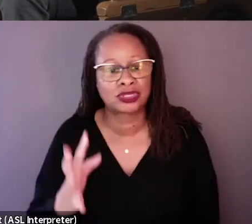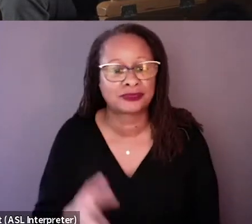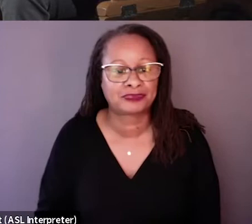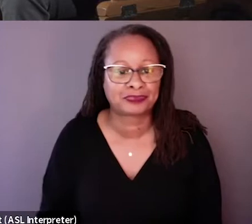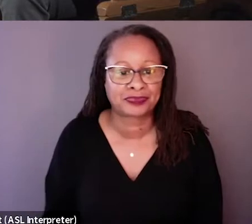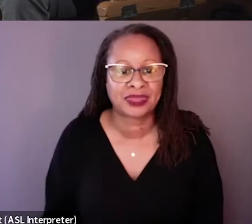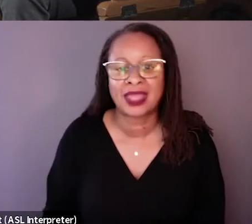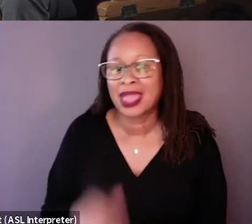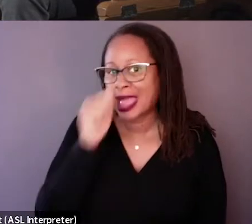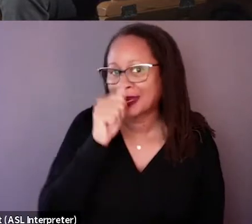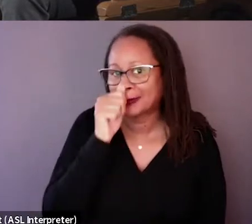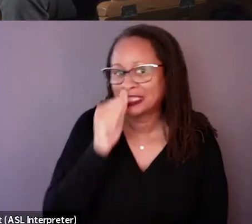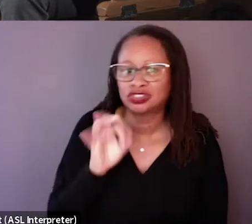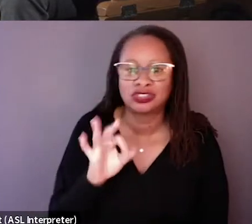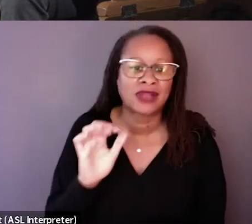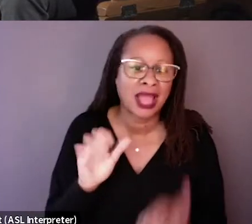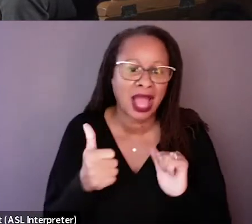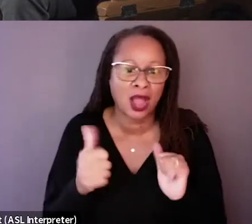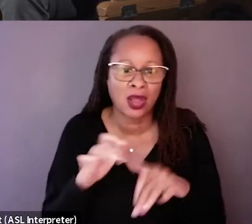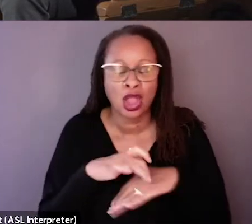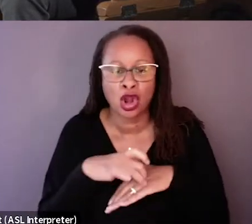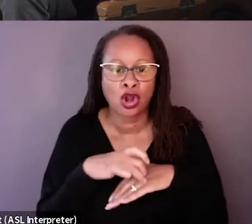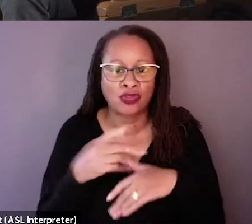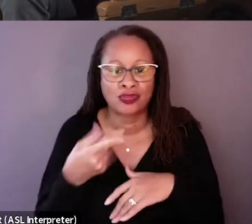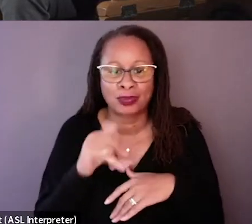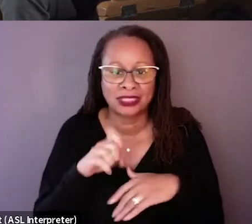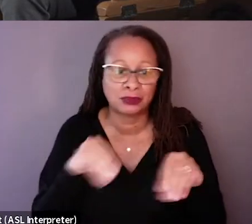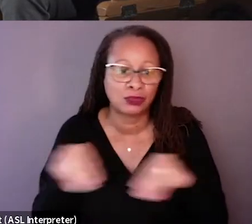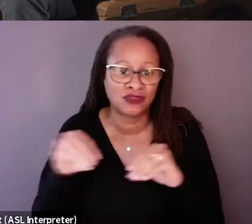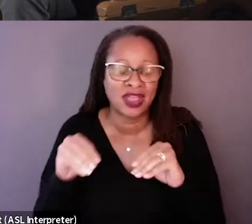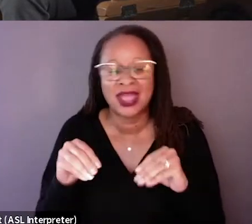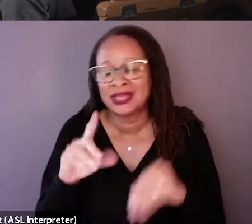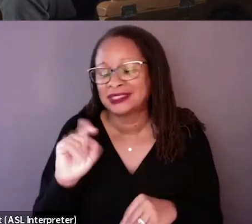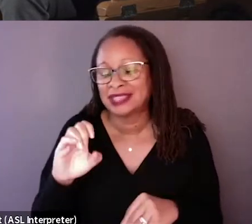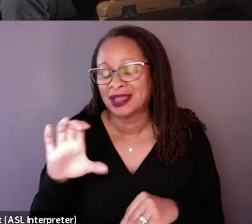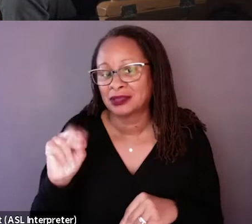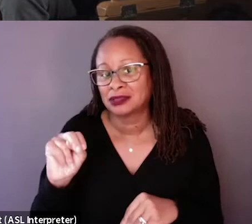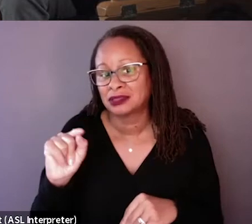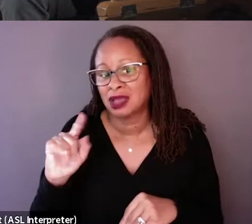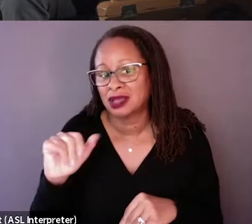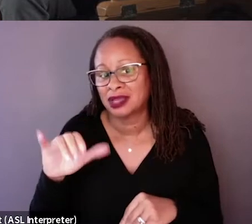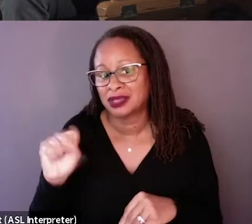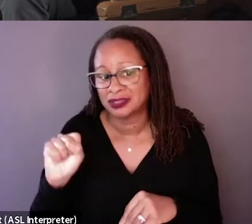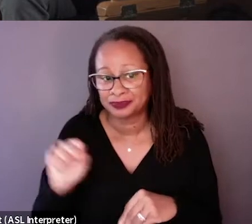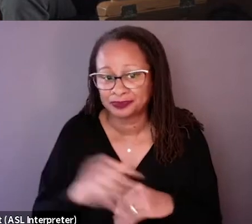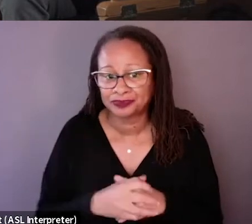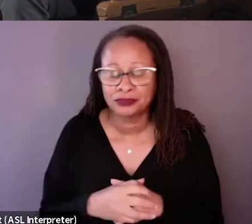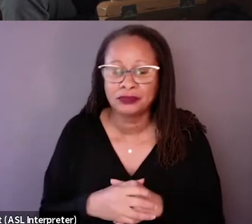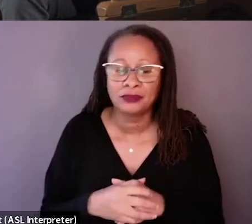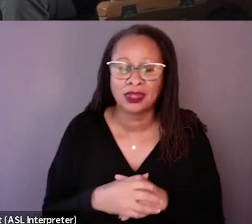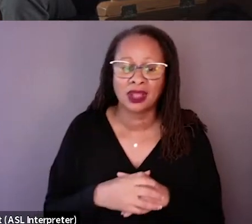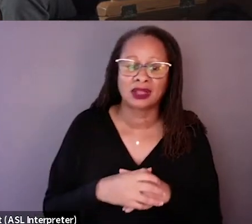to create like animations of how earth plates move, of tectonics. Like, how did you guys go about, because this is a very small team, as you said, that put this